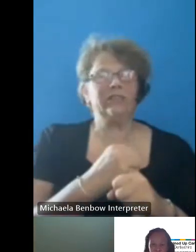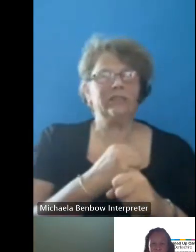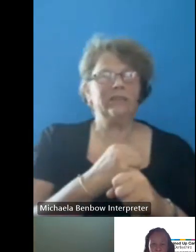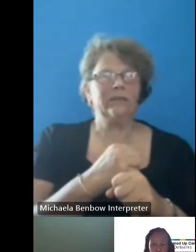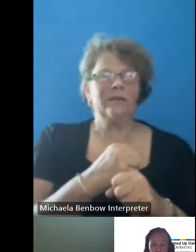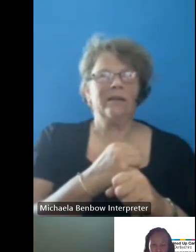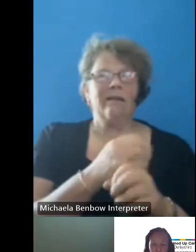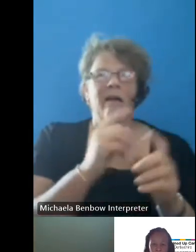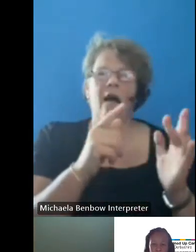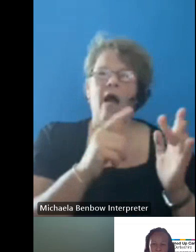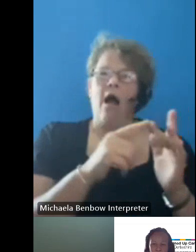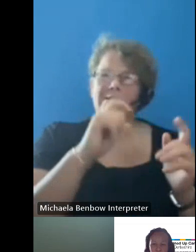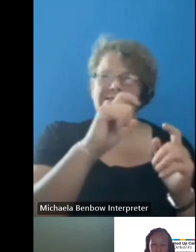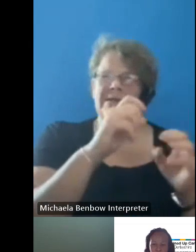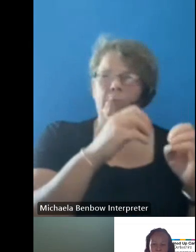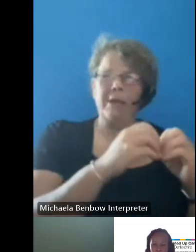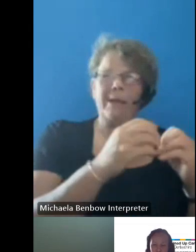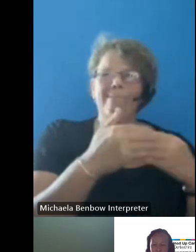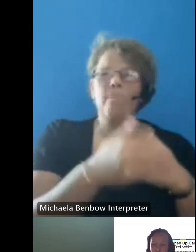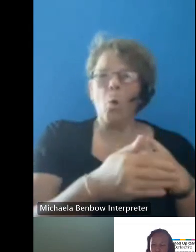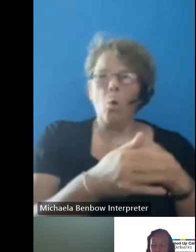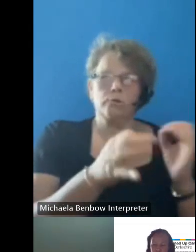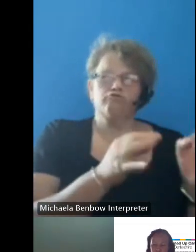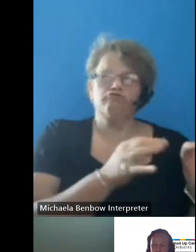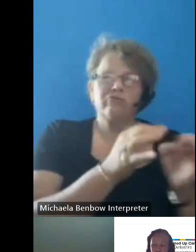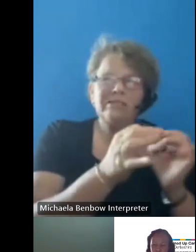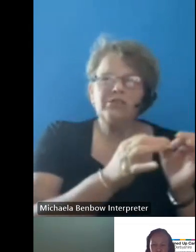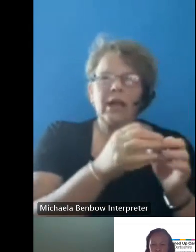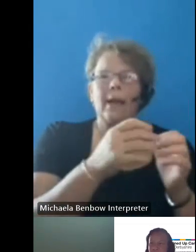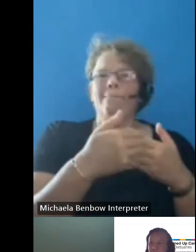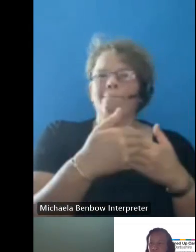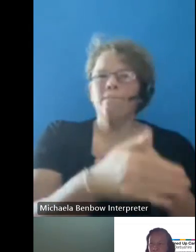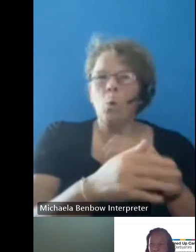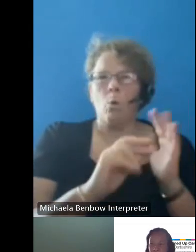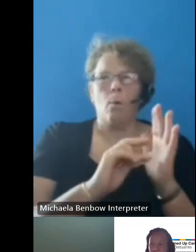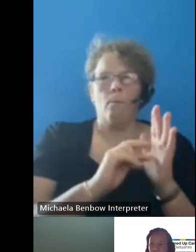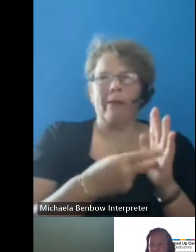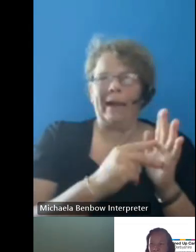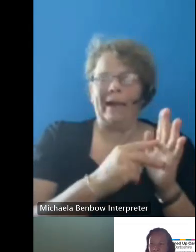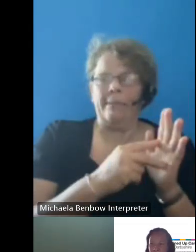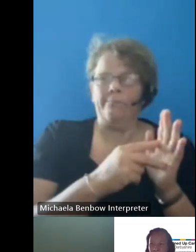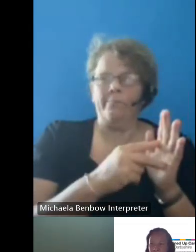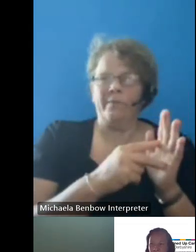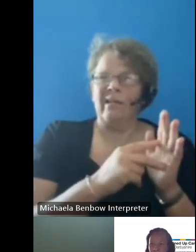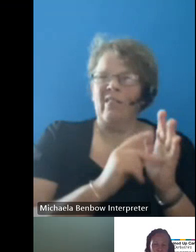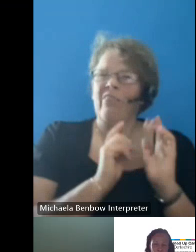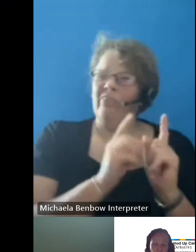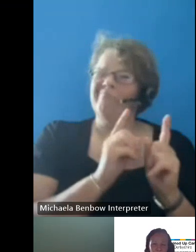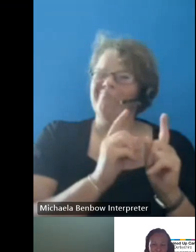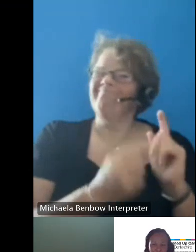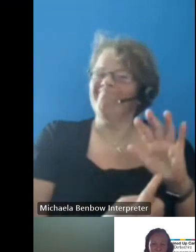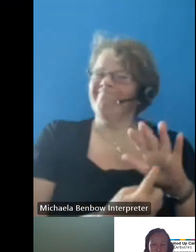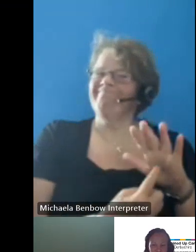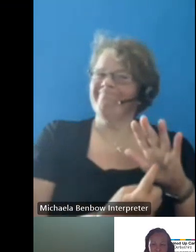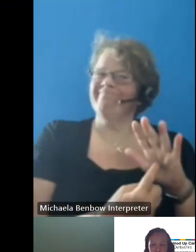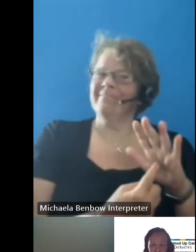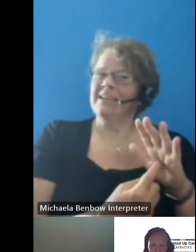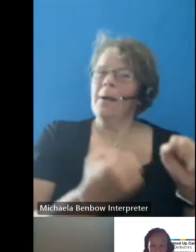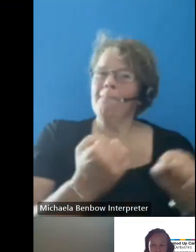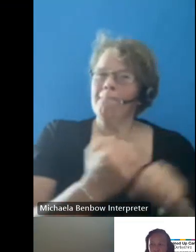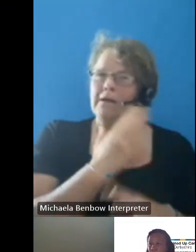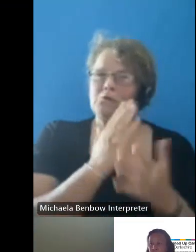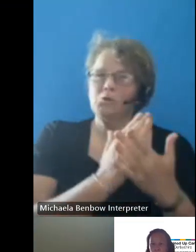more strategic organisation, and this being more strategic is really important to make sure that our integrated